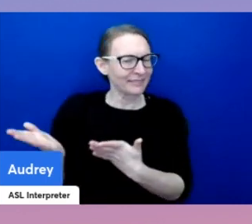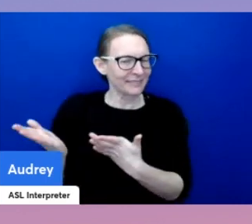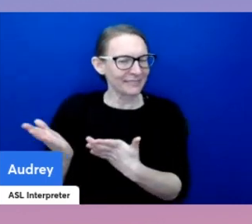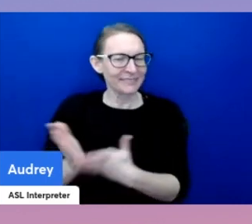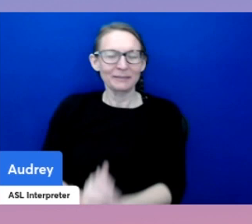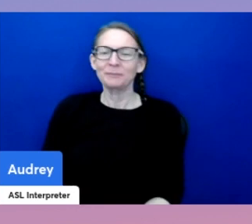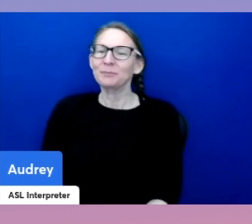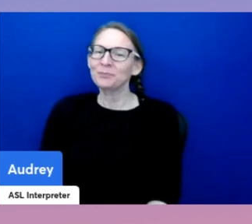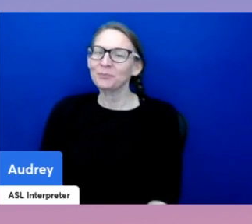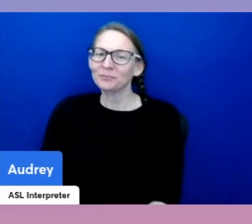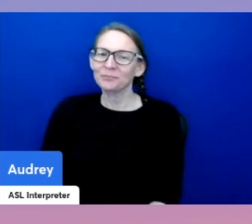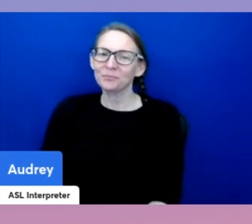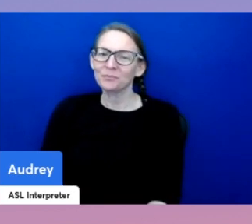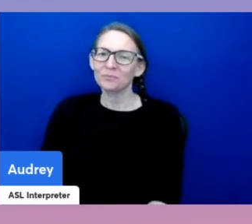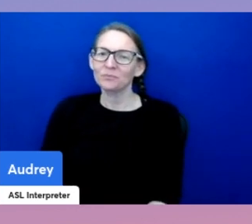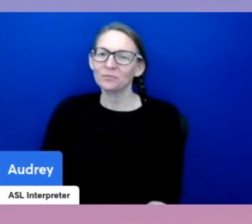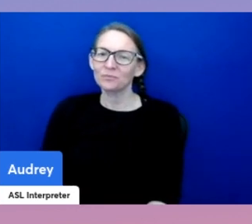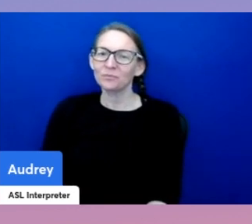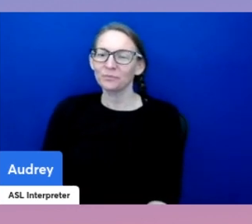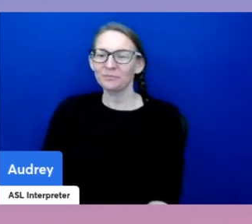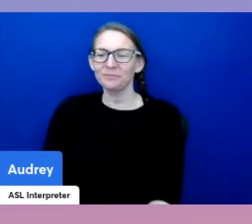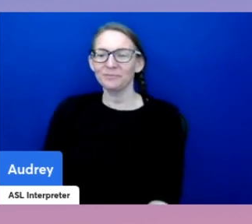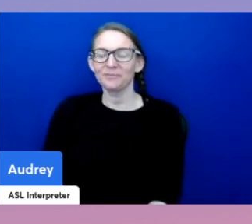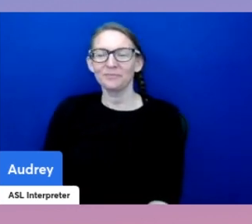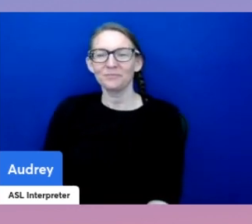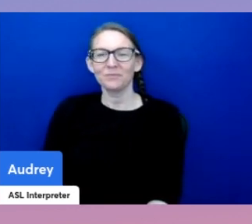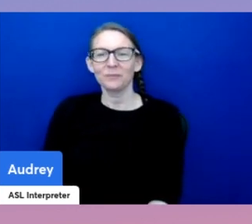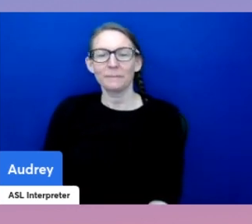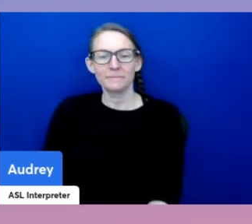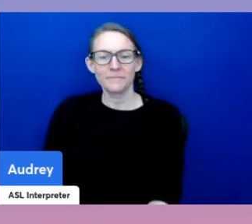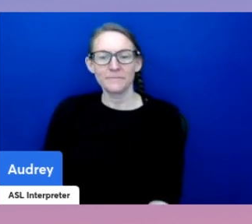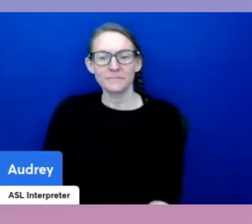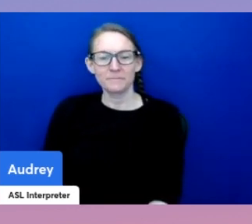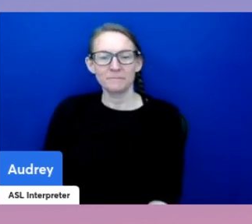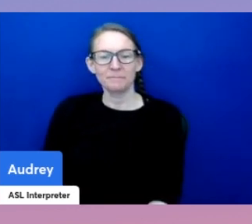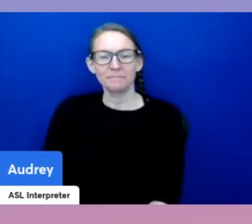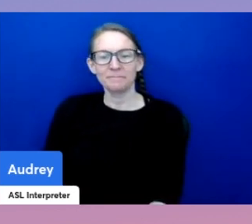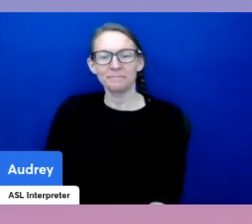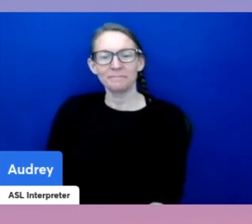So I only have application load balancer,